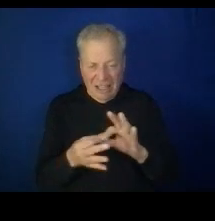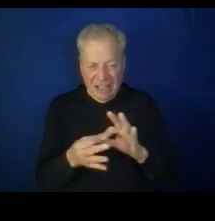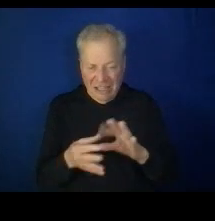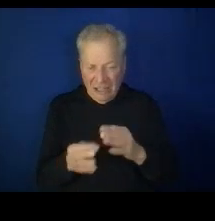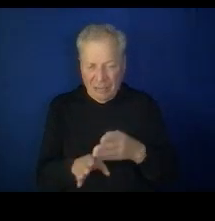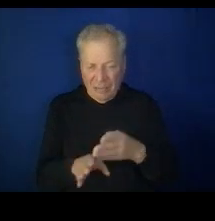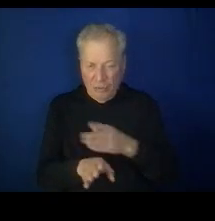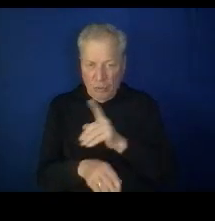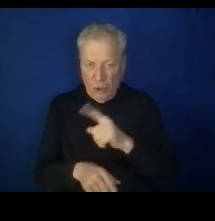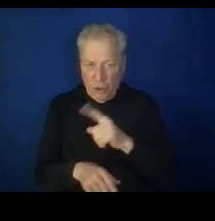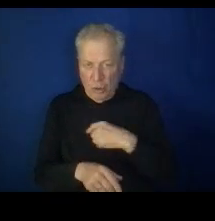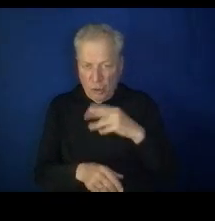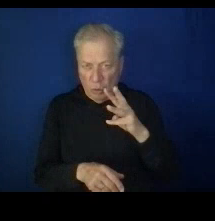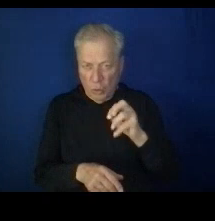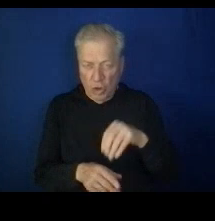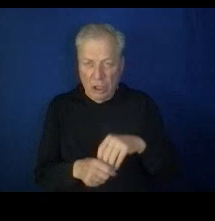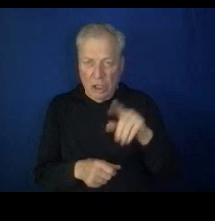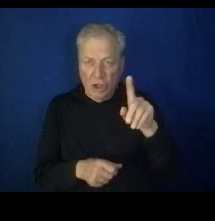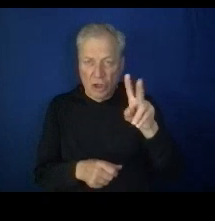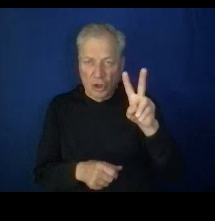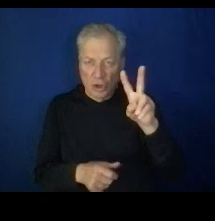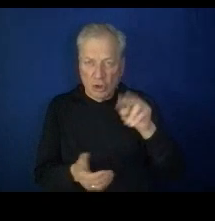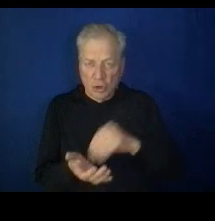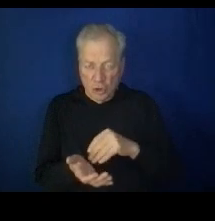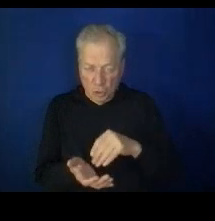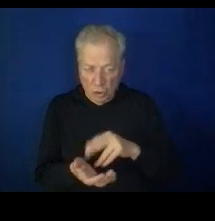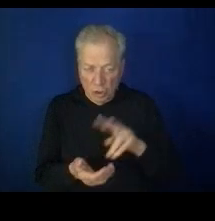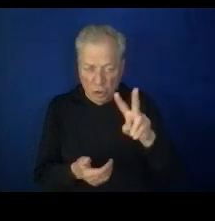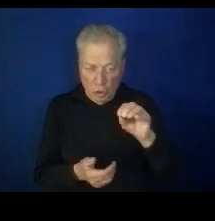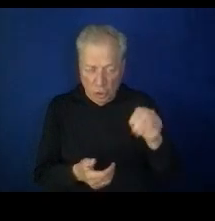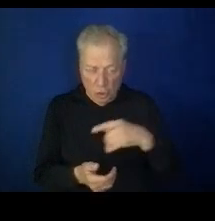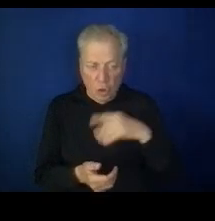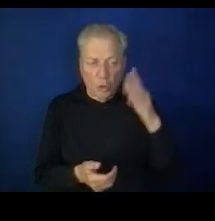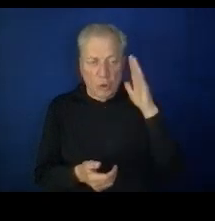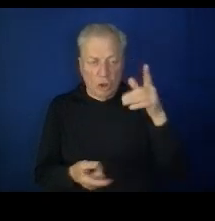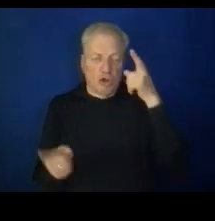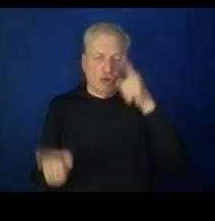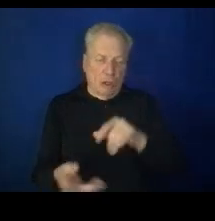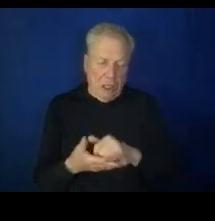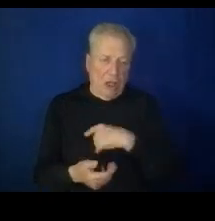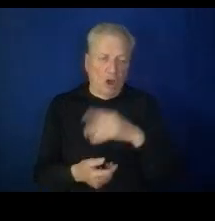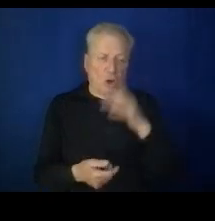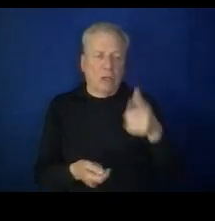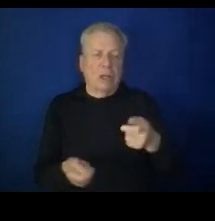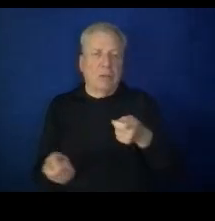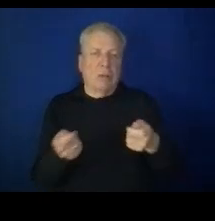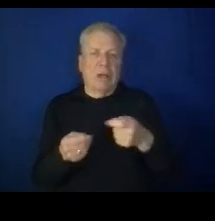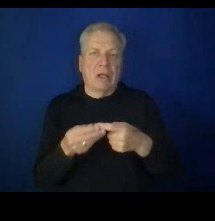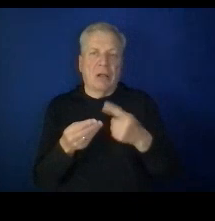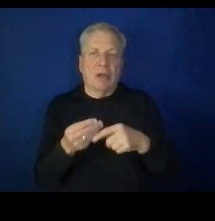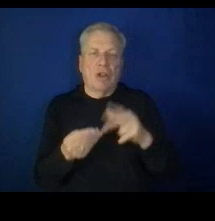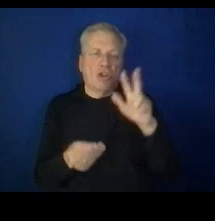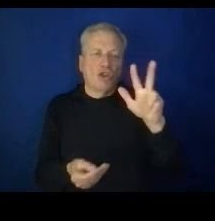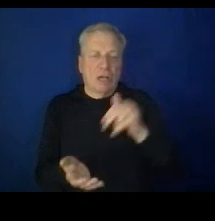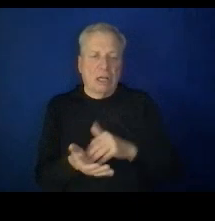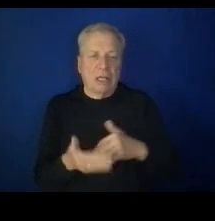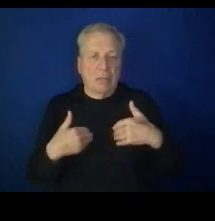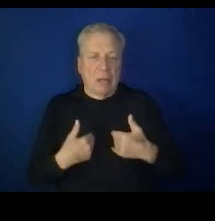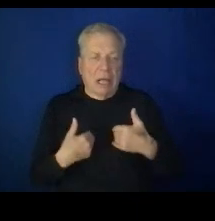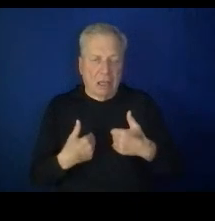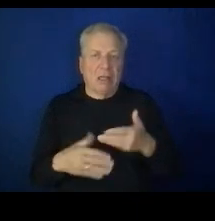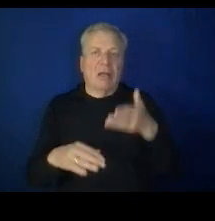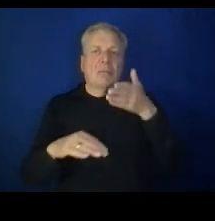in 2000, we agreed that we would manage for about 3,000 animals post-calving.